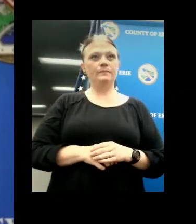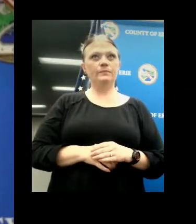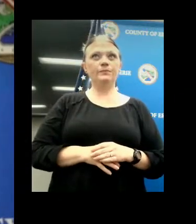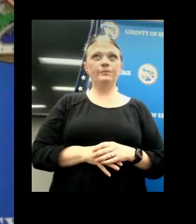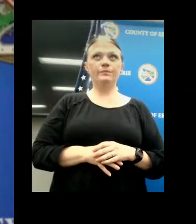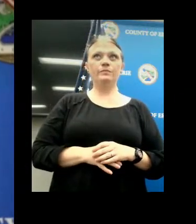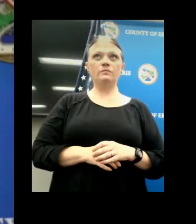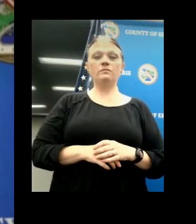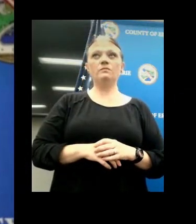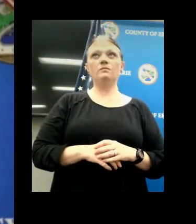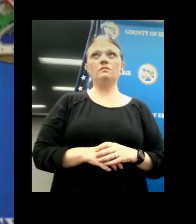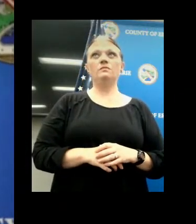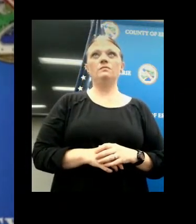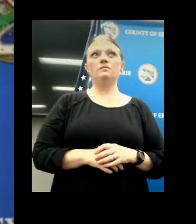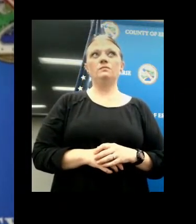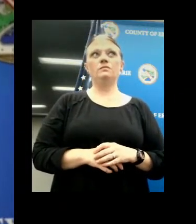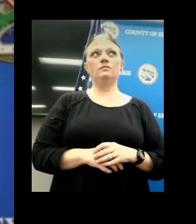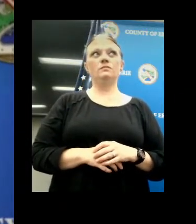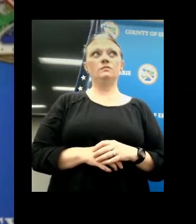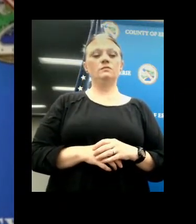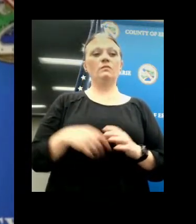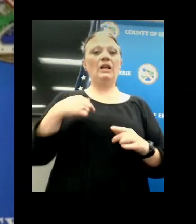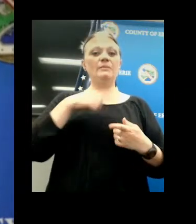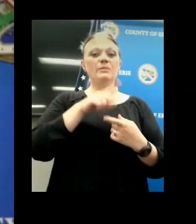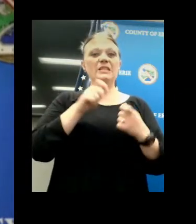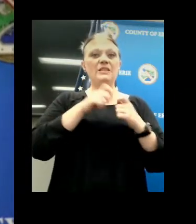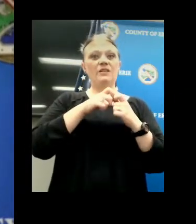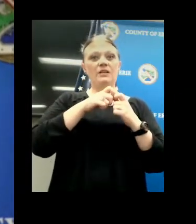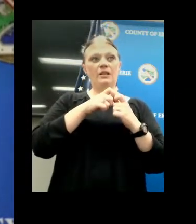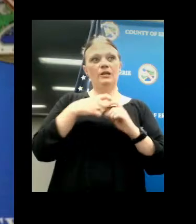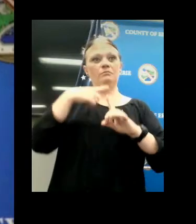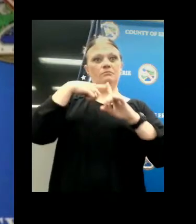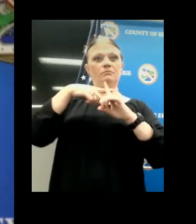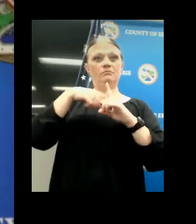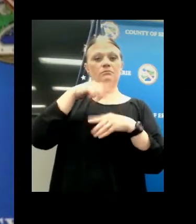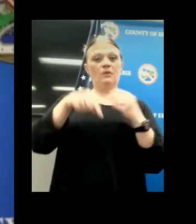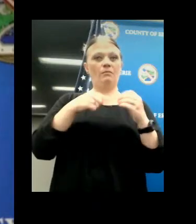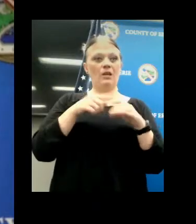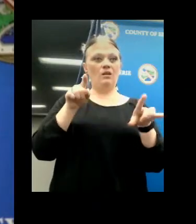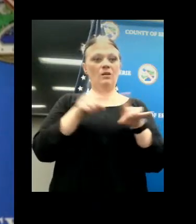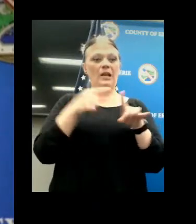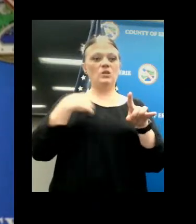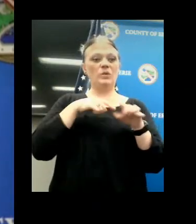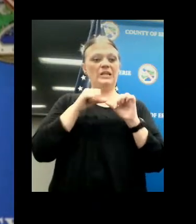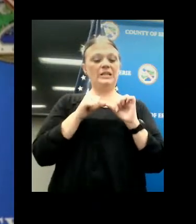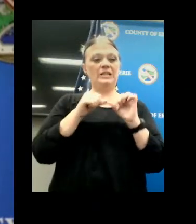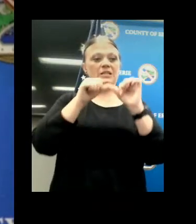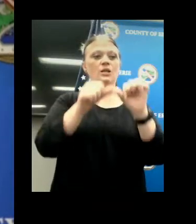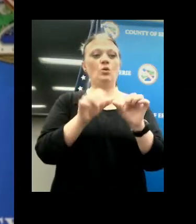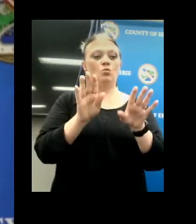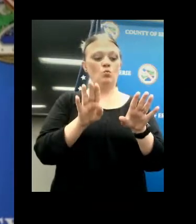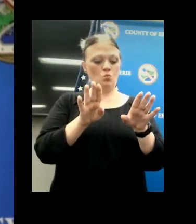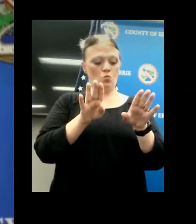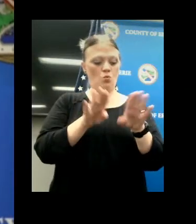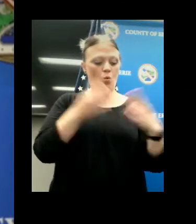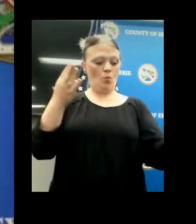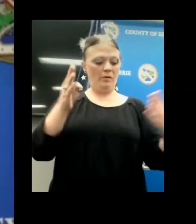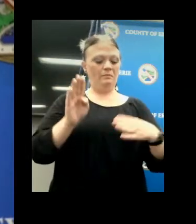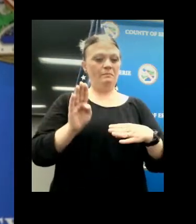I think that what I'm particularly optimistic about as we continue to open